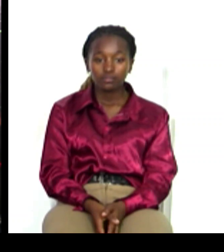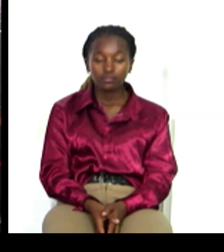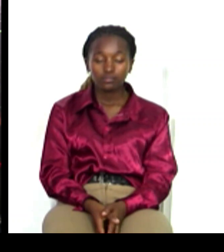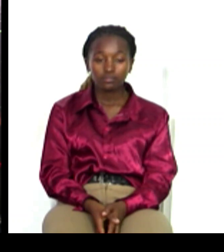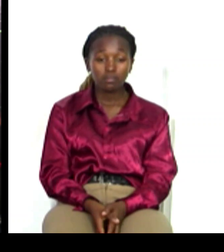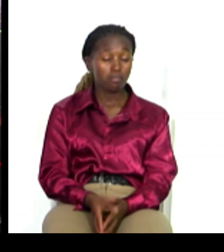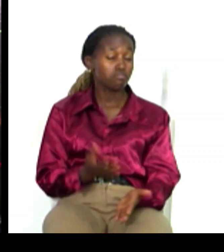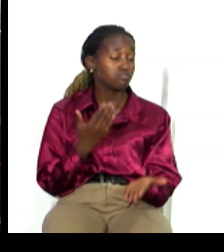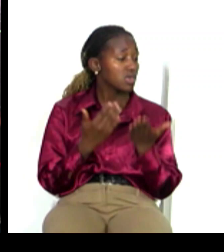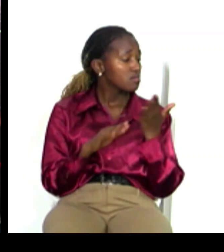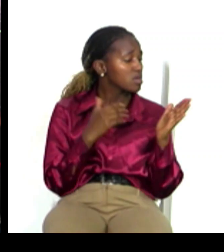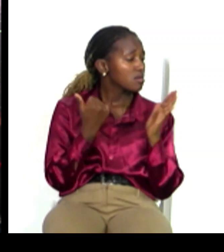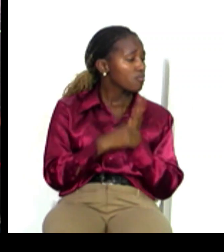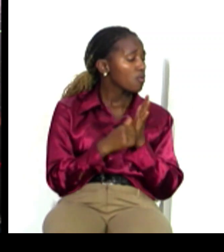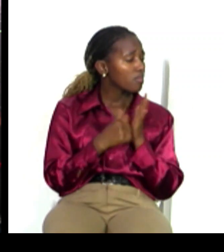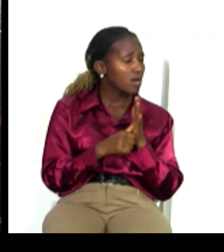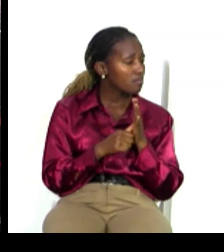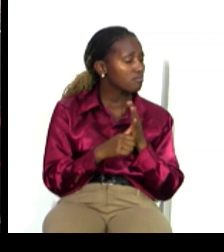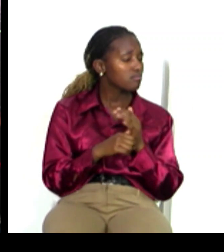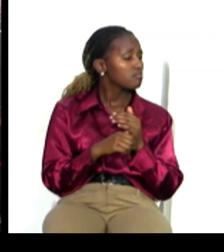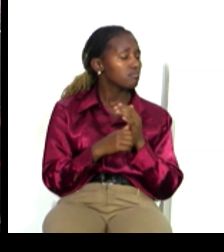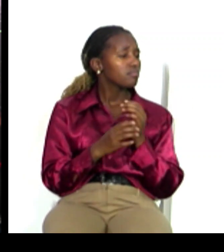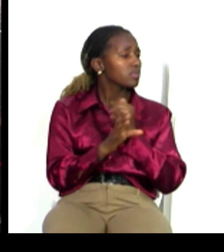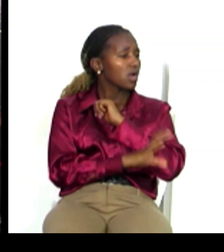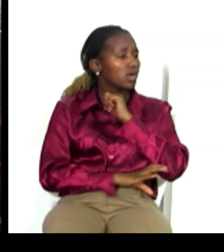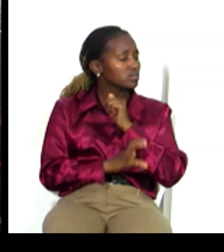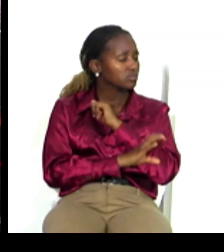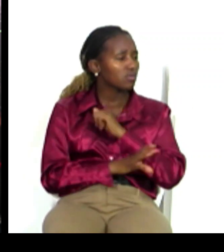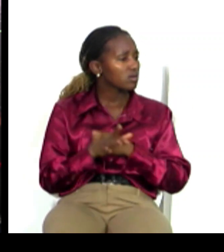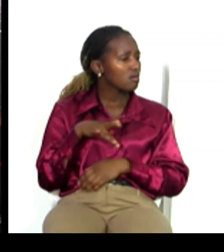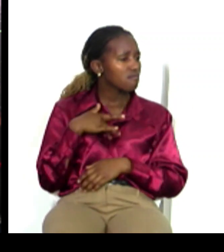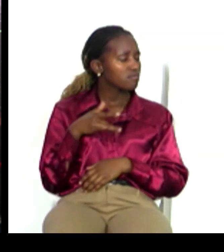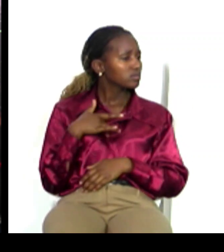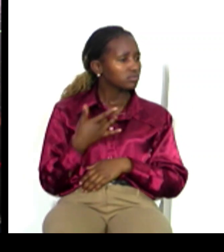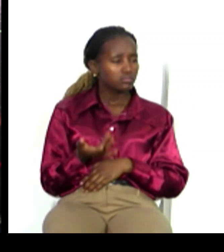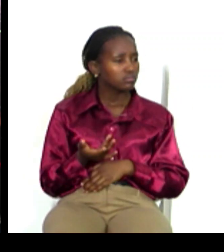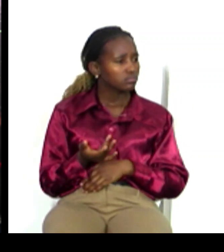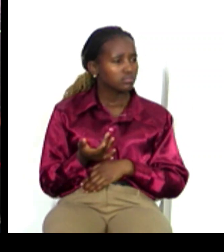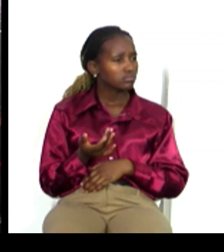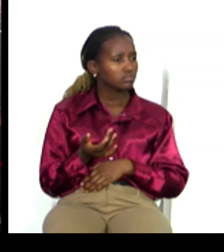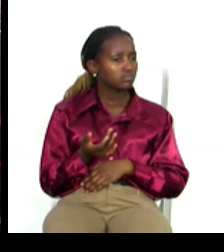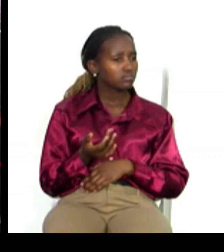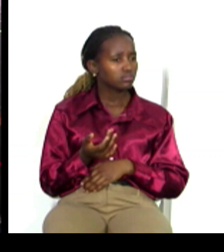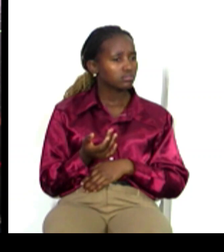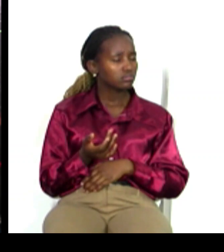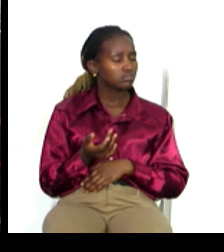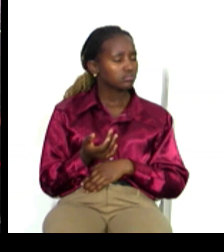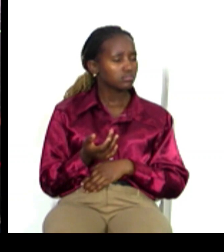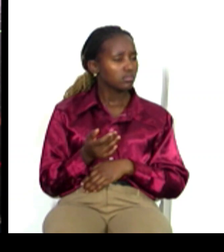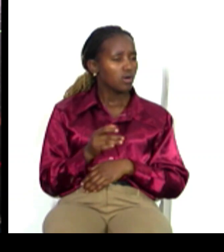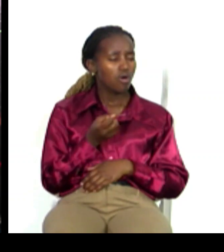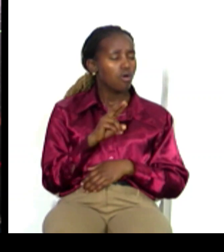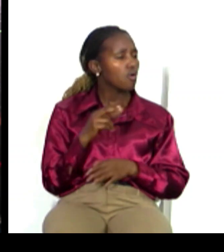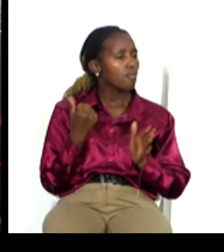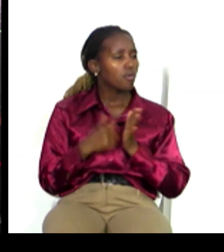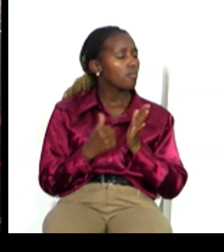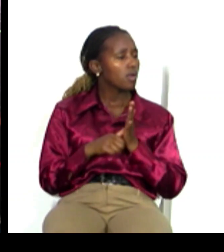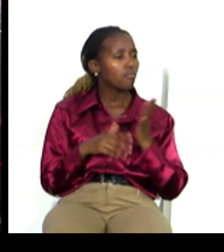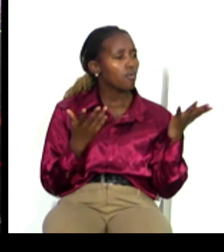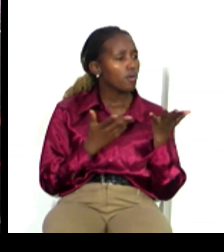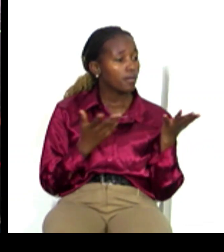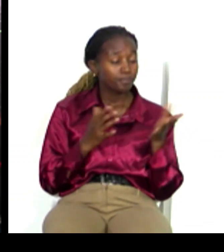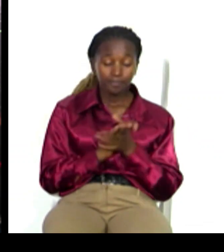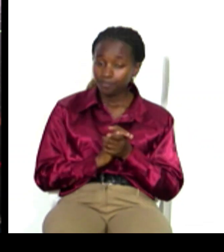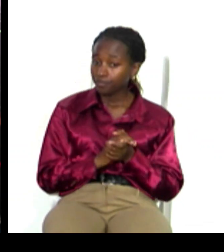Probably M23 are feeling marginalized, so that brings other internal issues in the country. But I